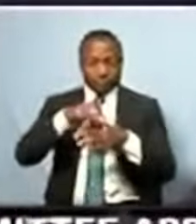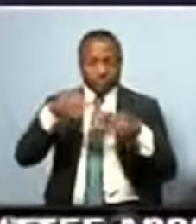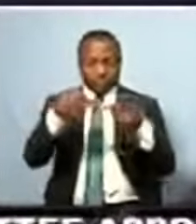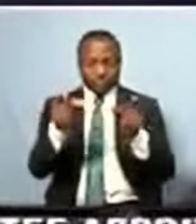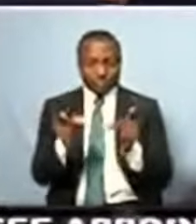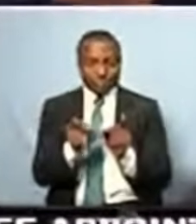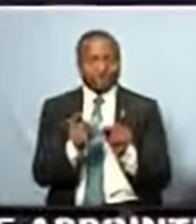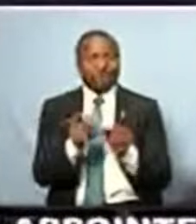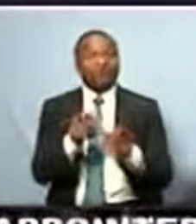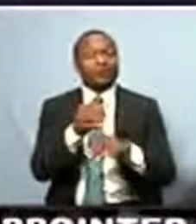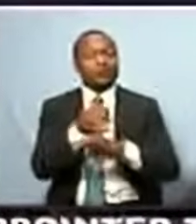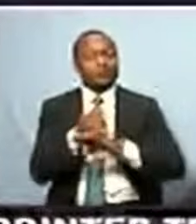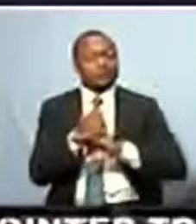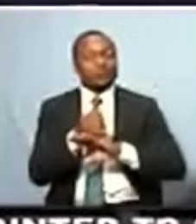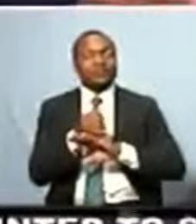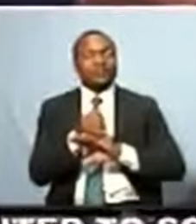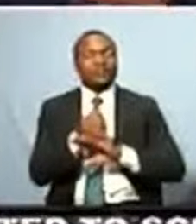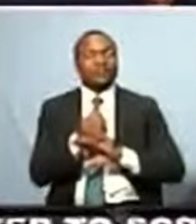to it.